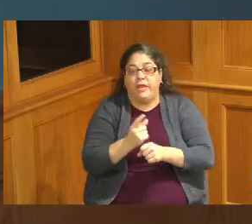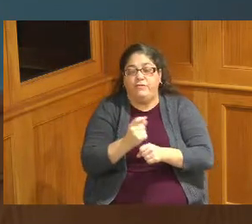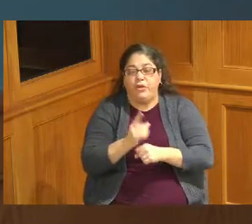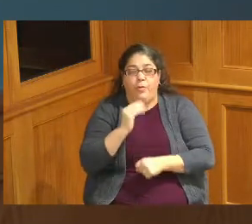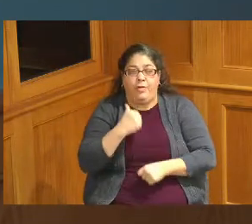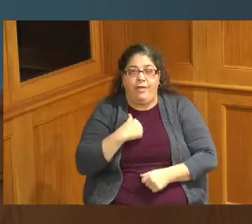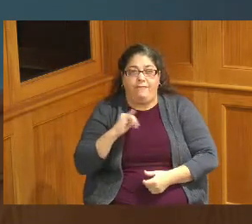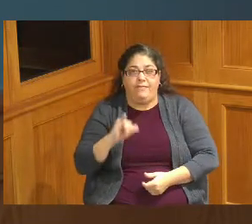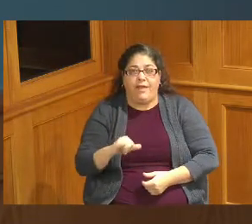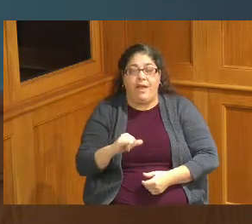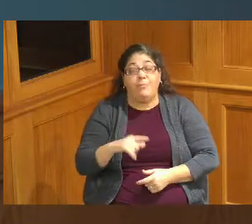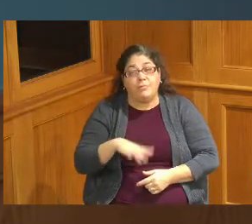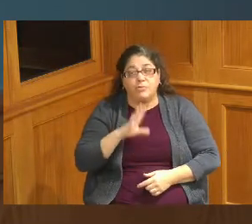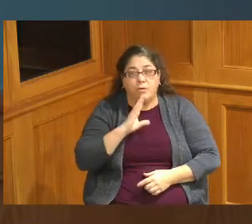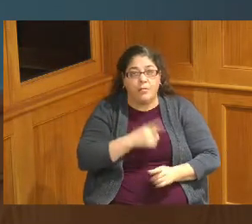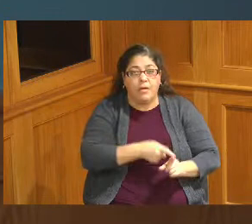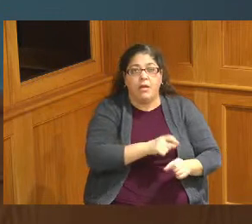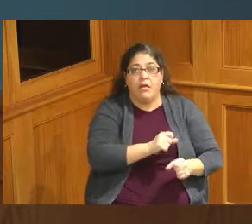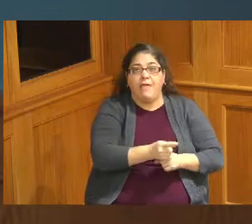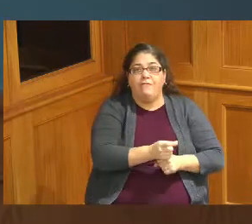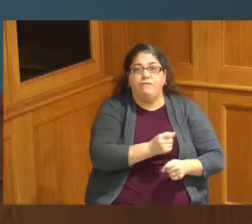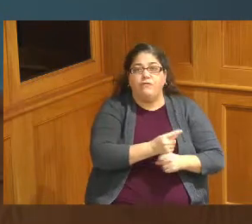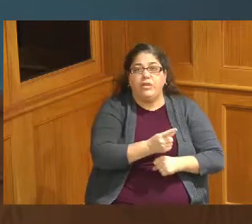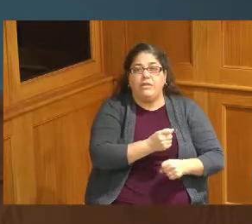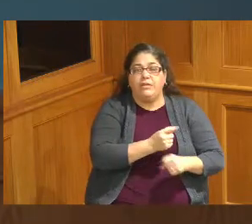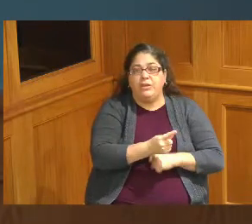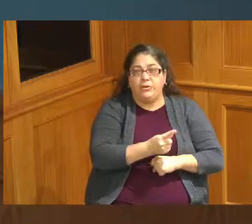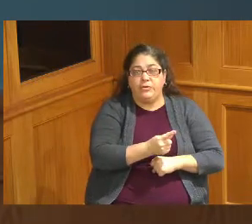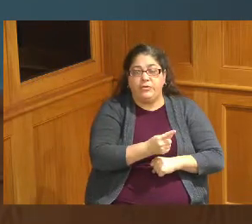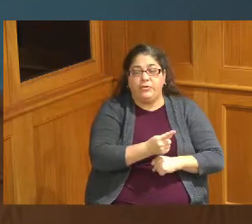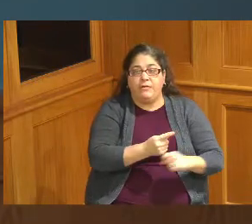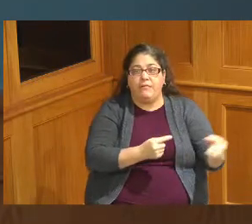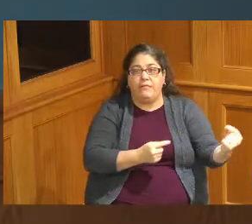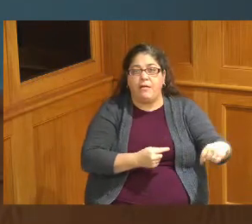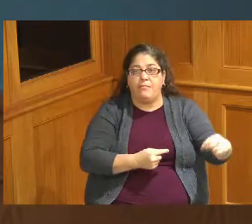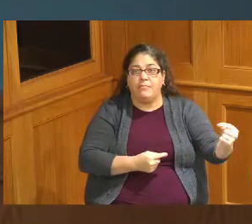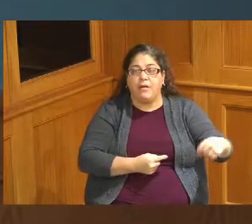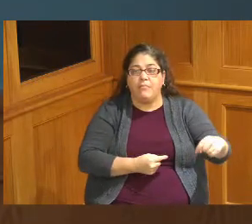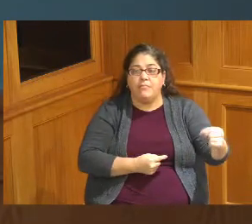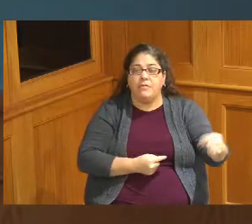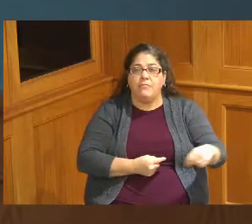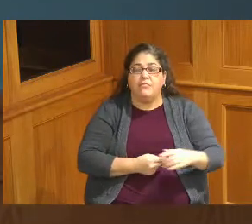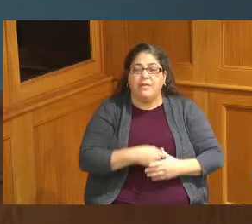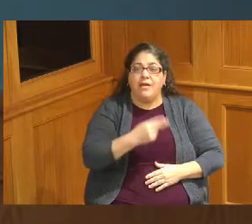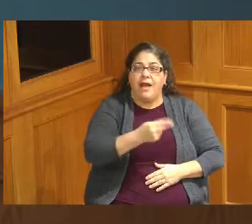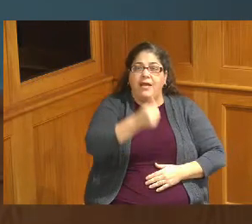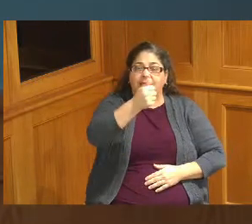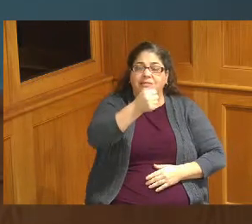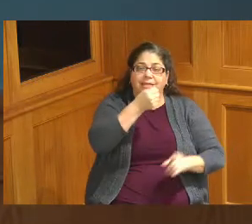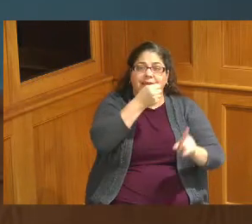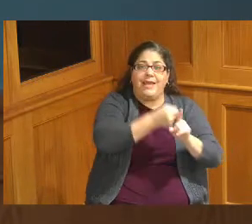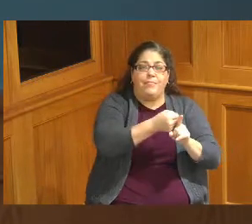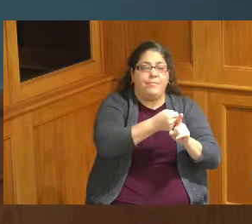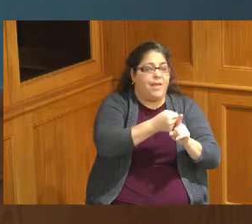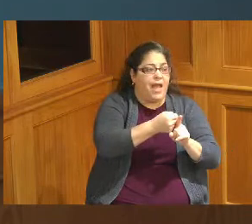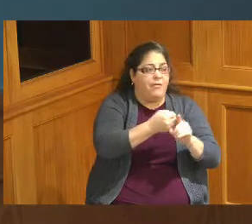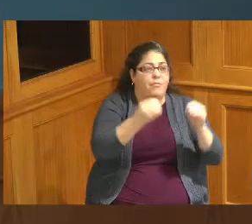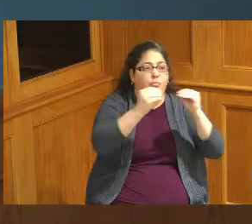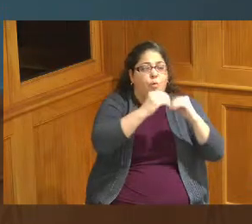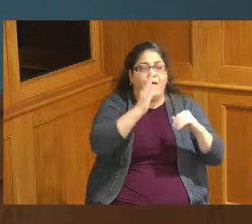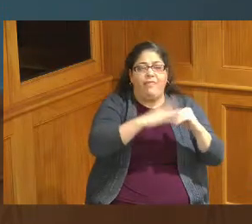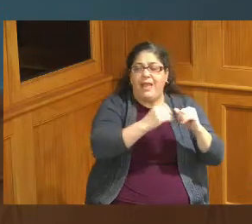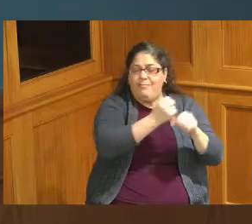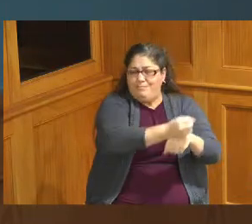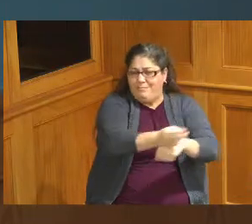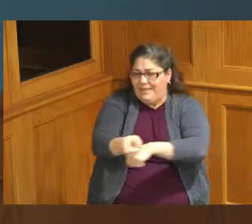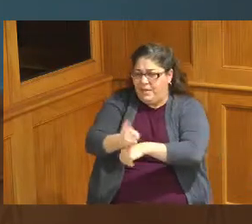about year after year after year after year. And it says it had the highest economic impact of any ongoing festival.